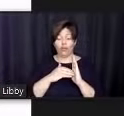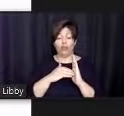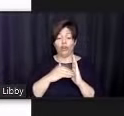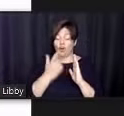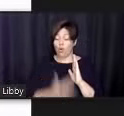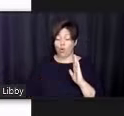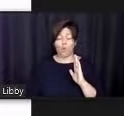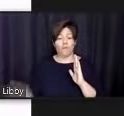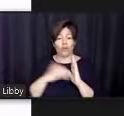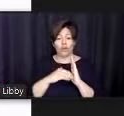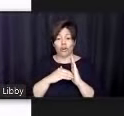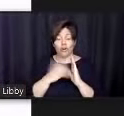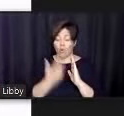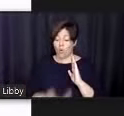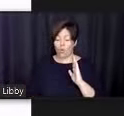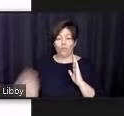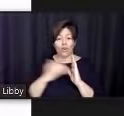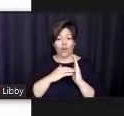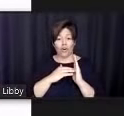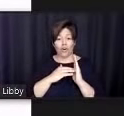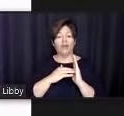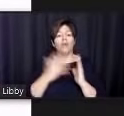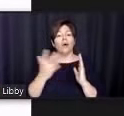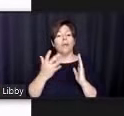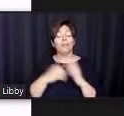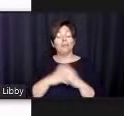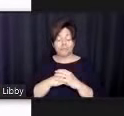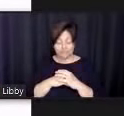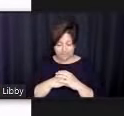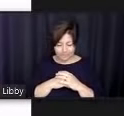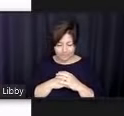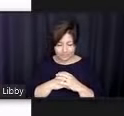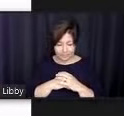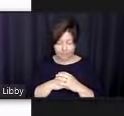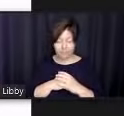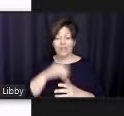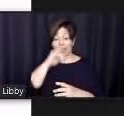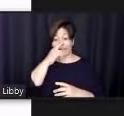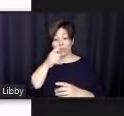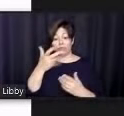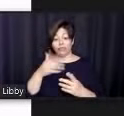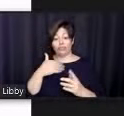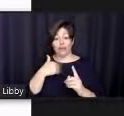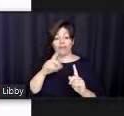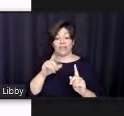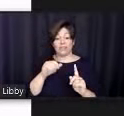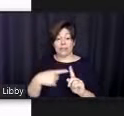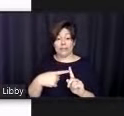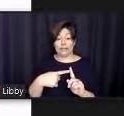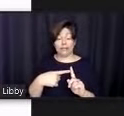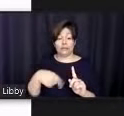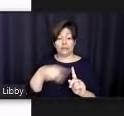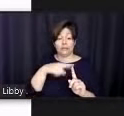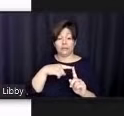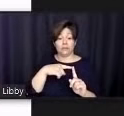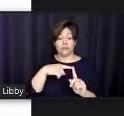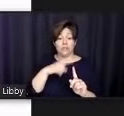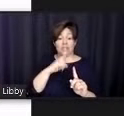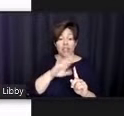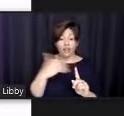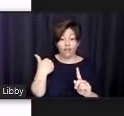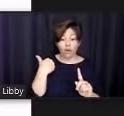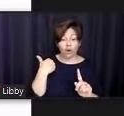repeatedly and redundantly, is that kids with disabilities have disabilities at no fault of their